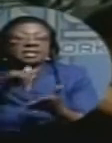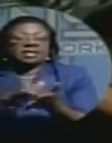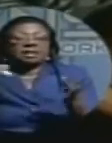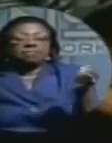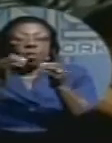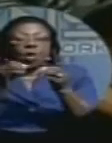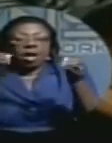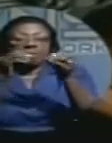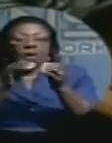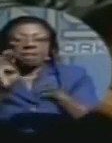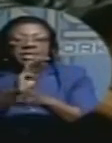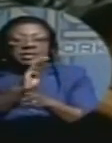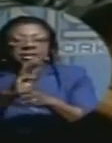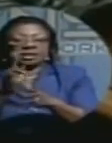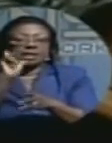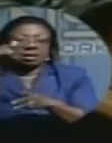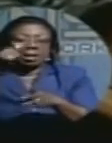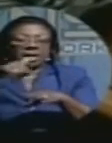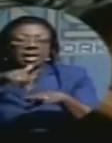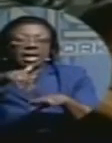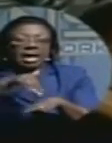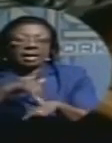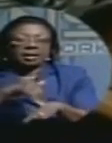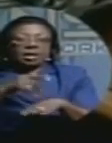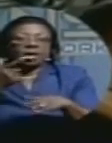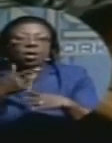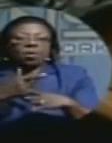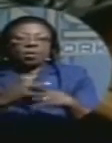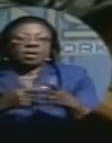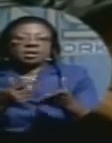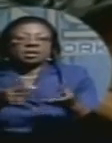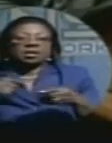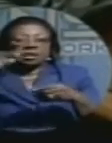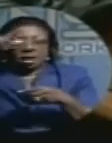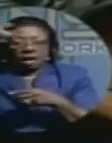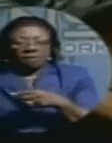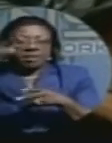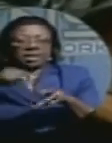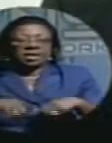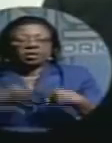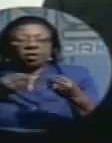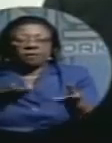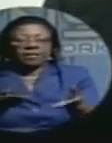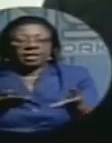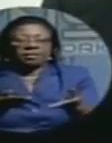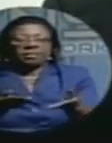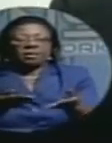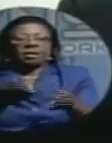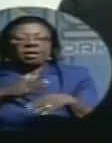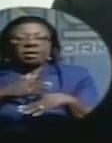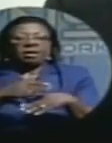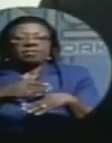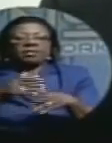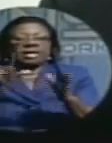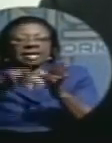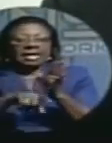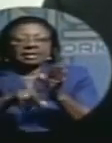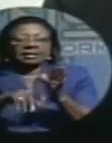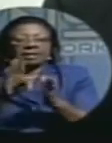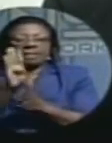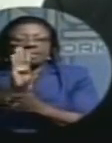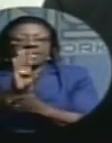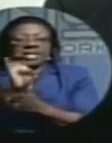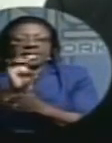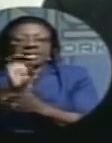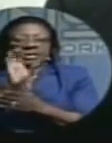and more businesses are looking at the option of receiving a rebate off of their electricity bills. This plan is non-cash, where the government is